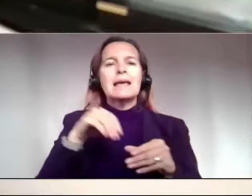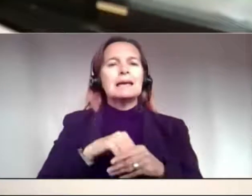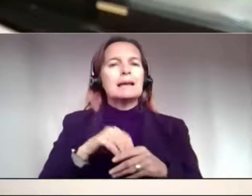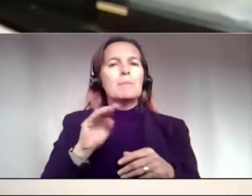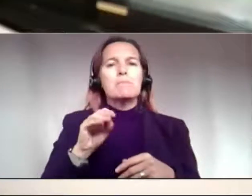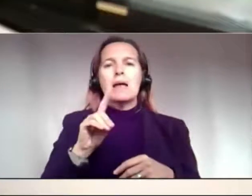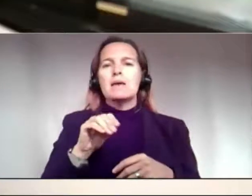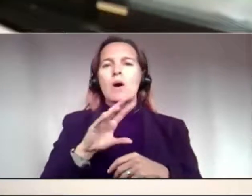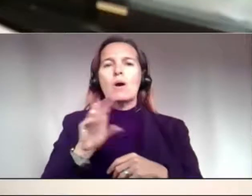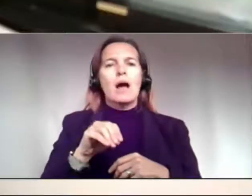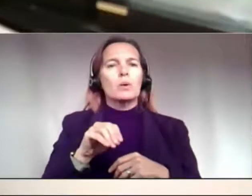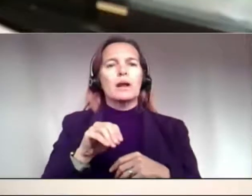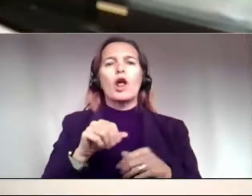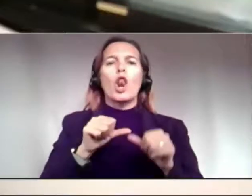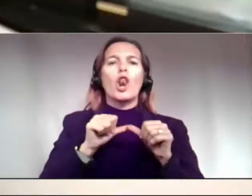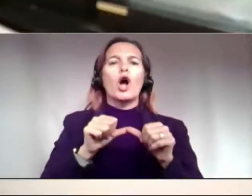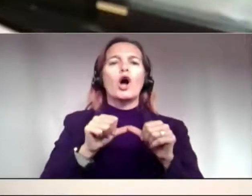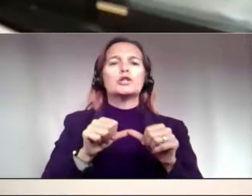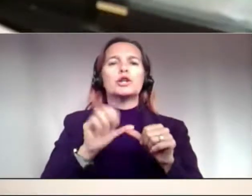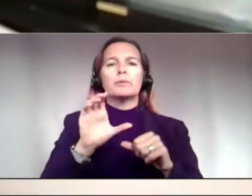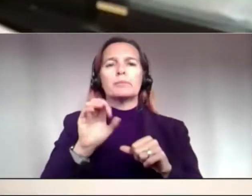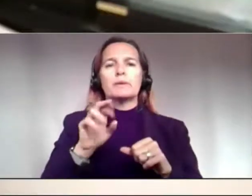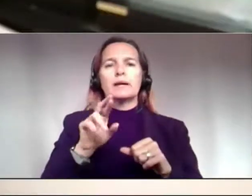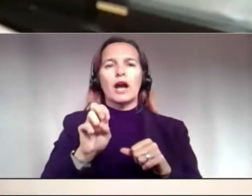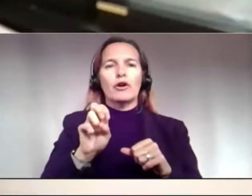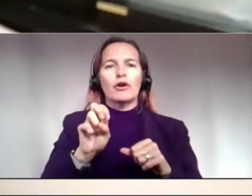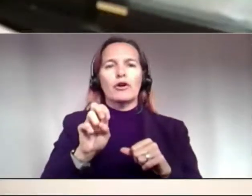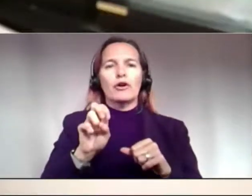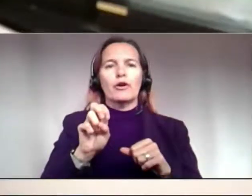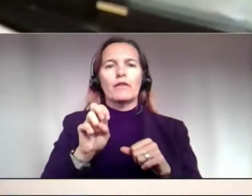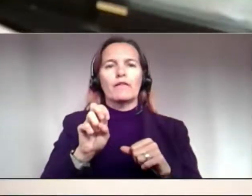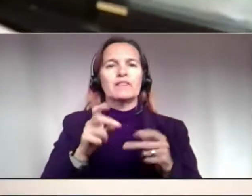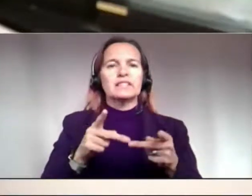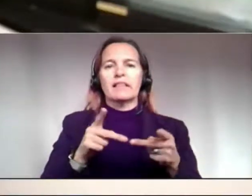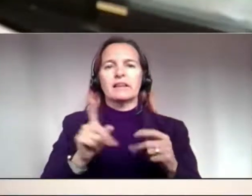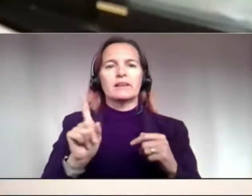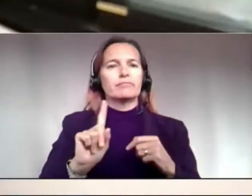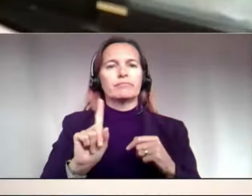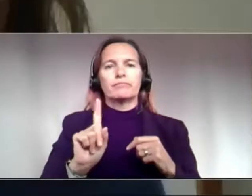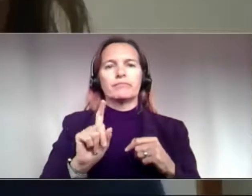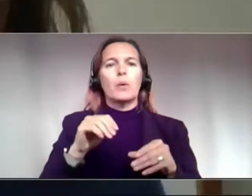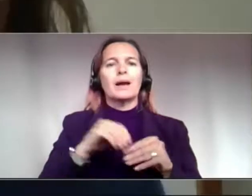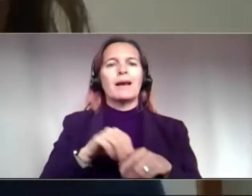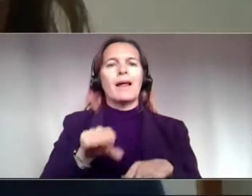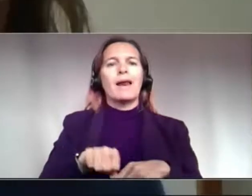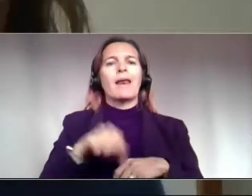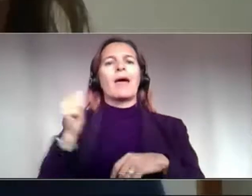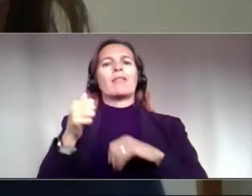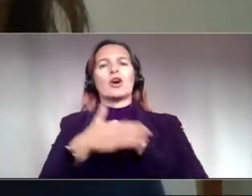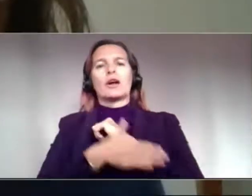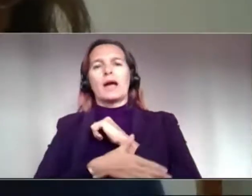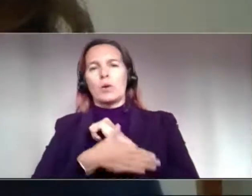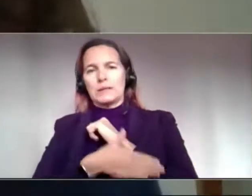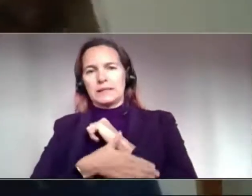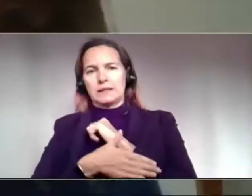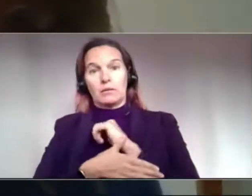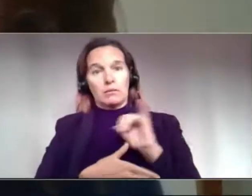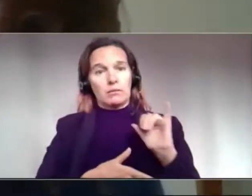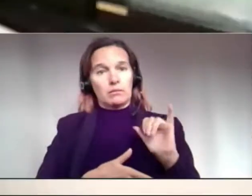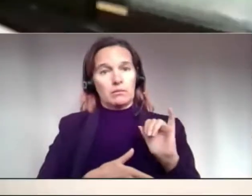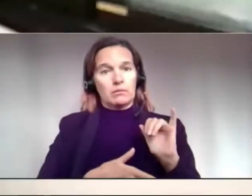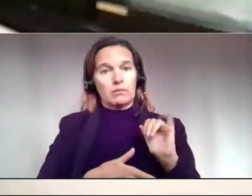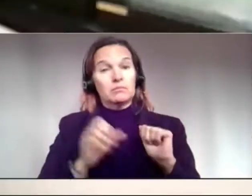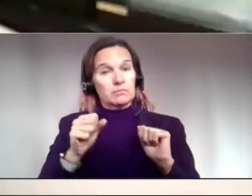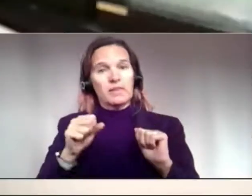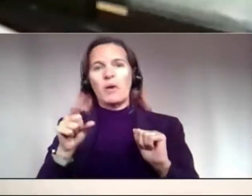County long-term care facility. They were in another county. And so they've been there for some time. They got sick